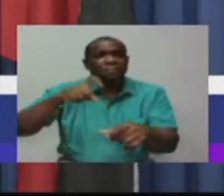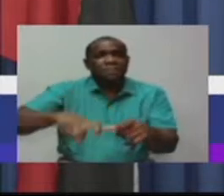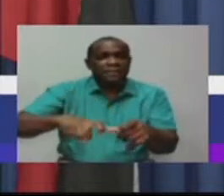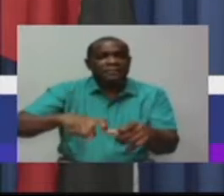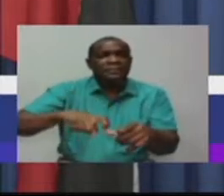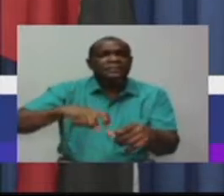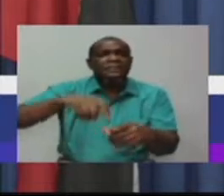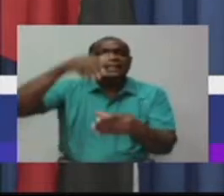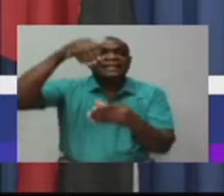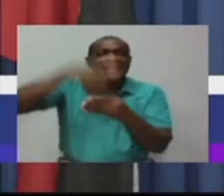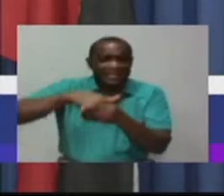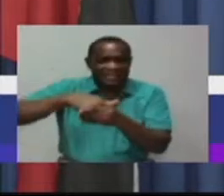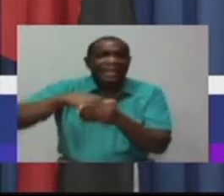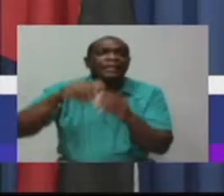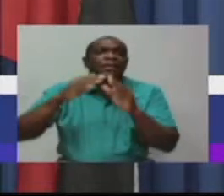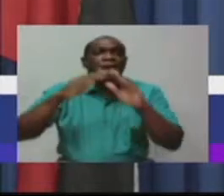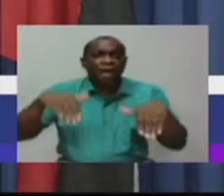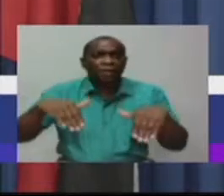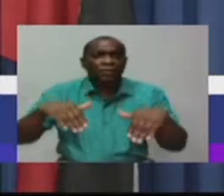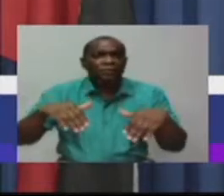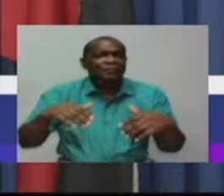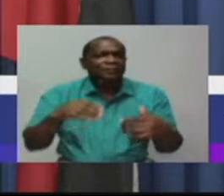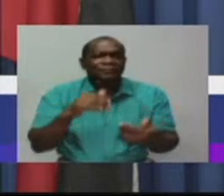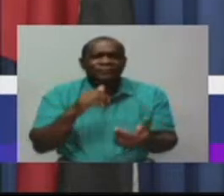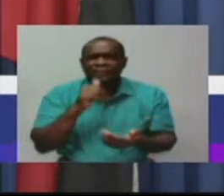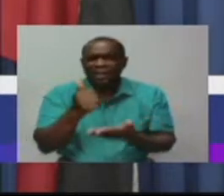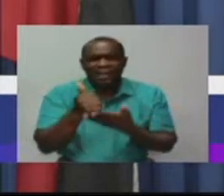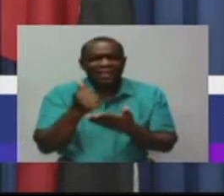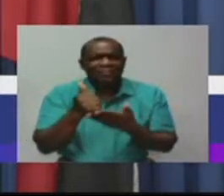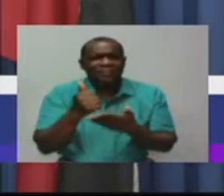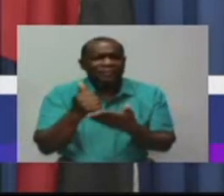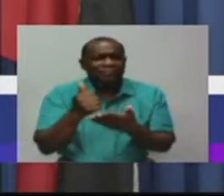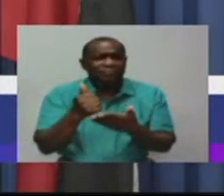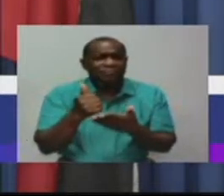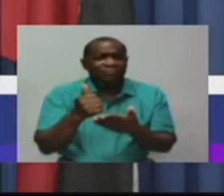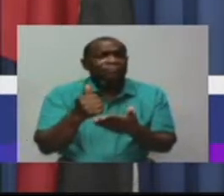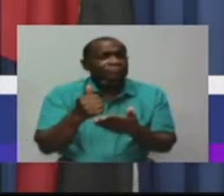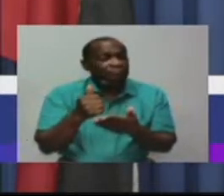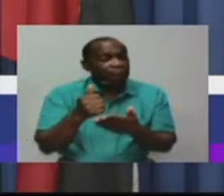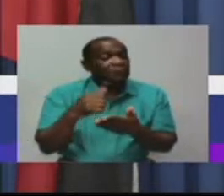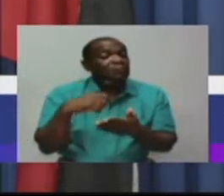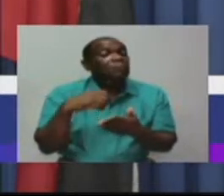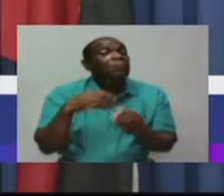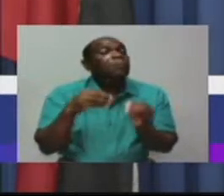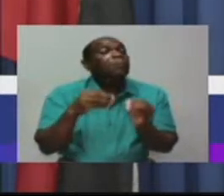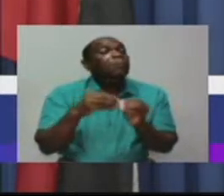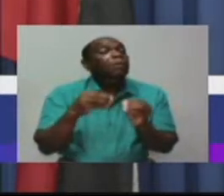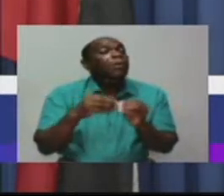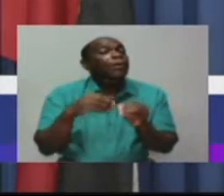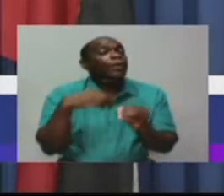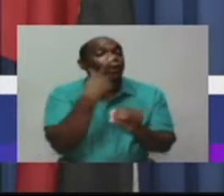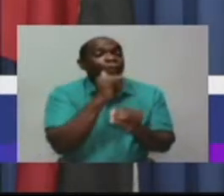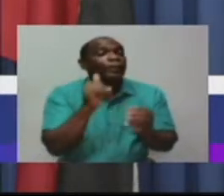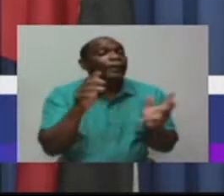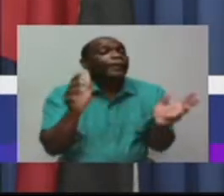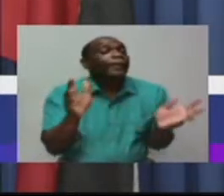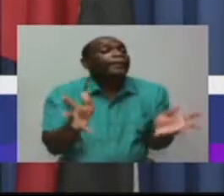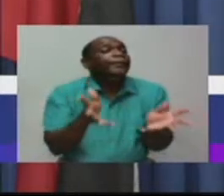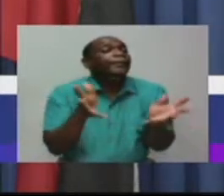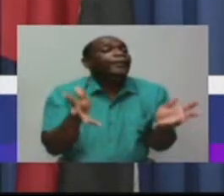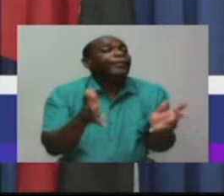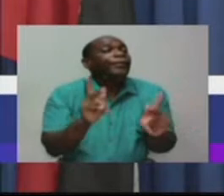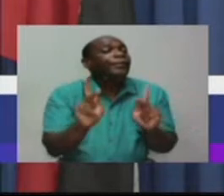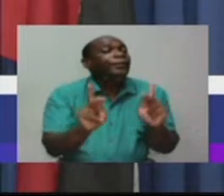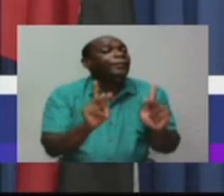As a matter of fact, you will be encouraging some significant activity between